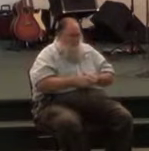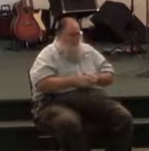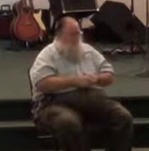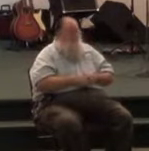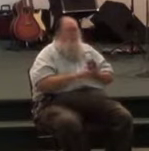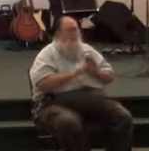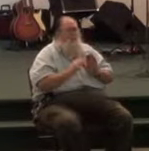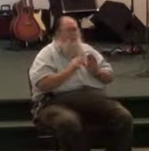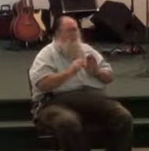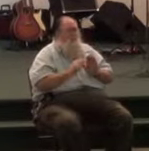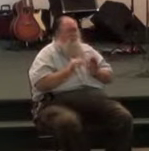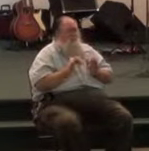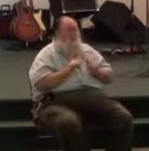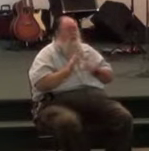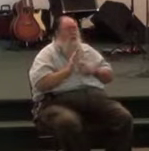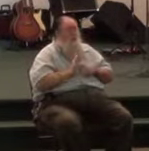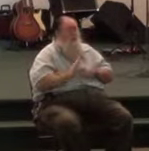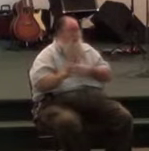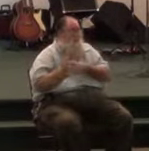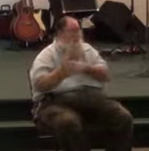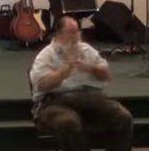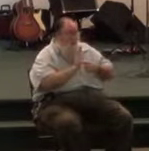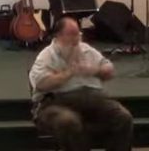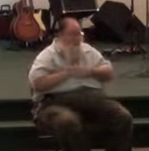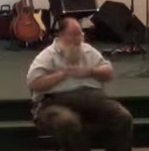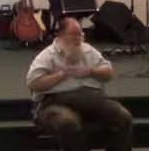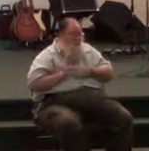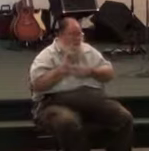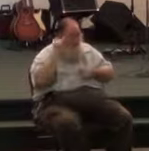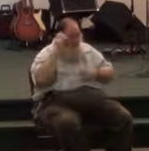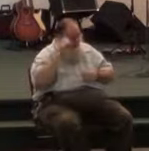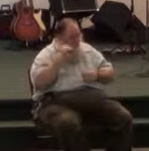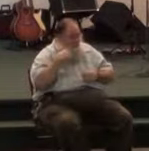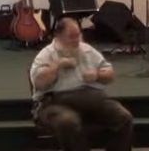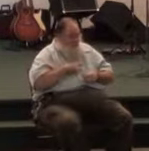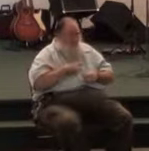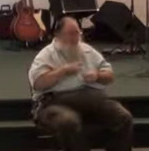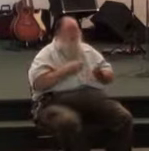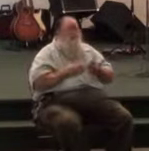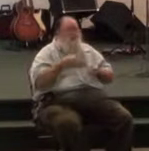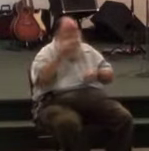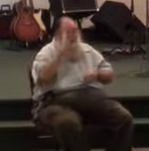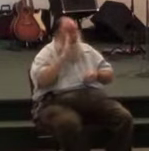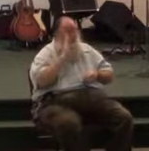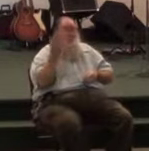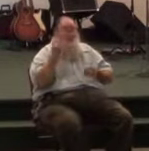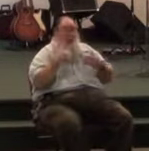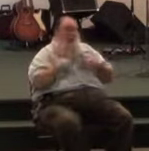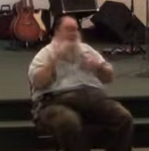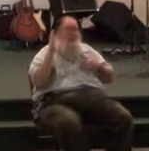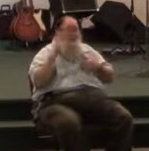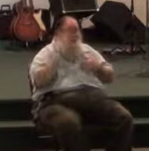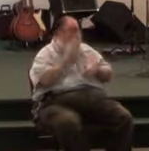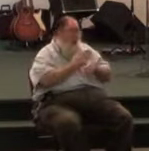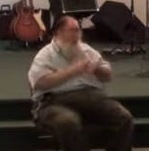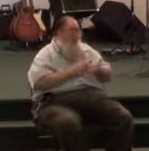Scripture that shows us that if we step out and serve God, He has His hand of favor